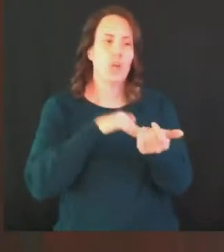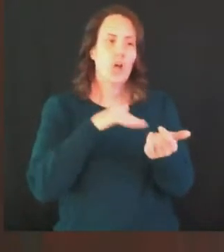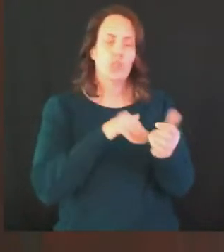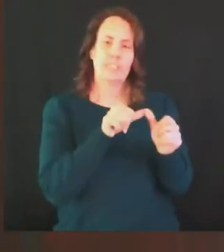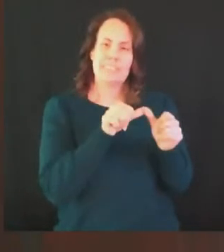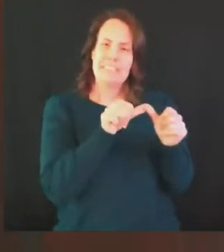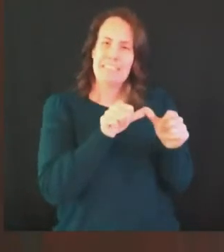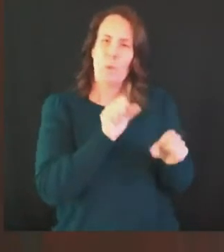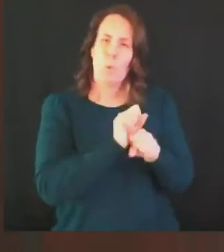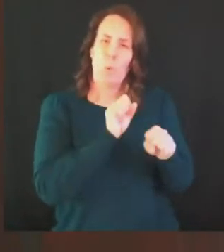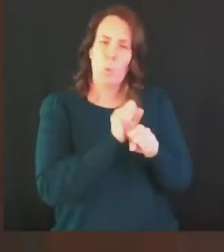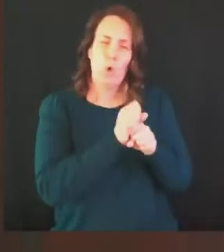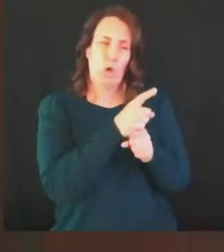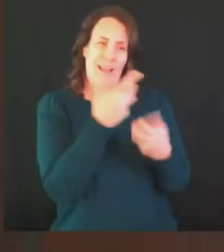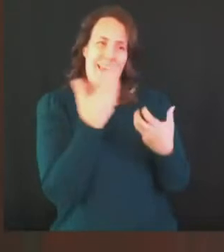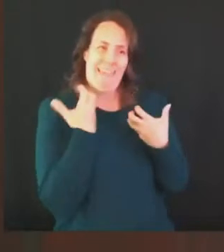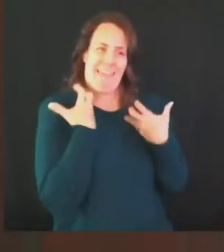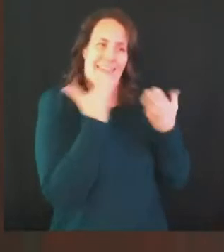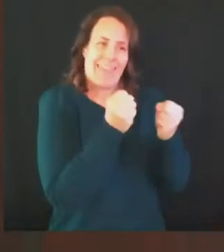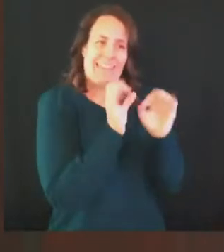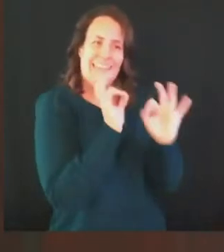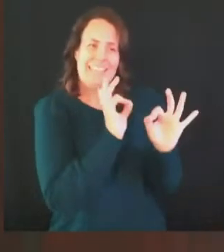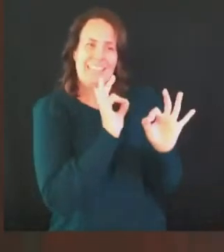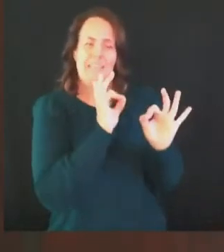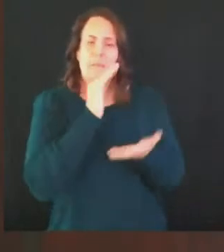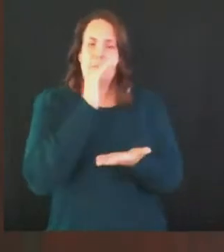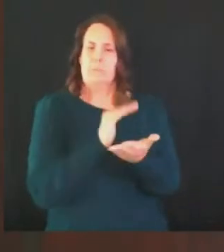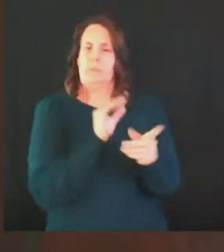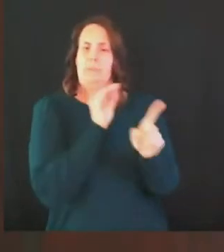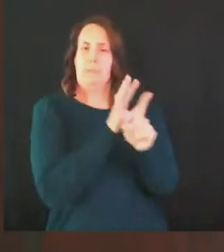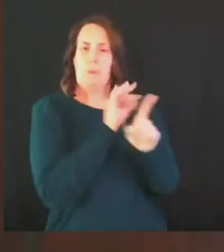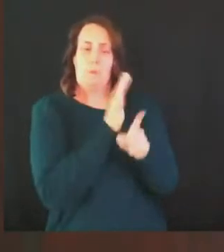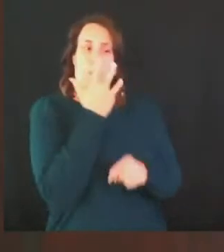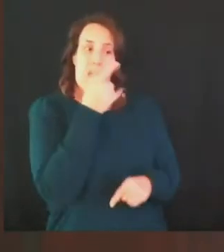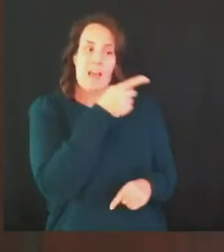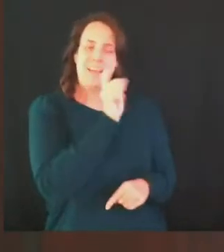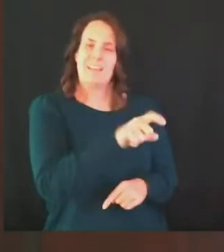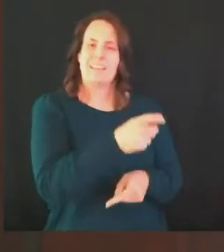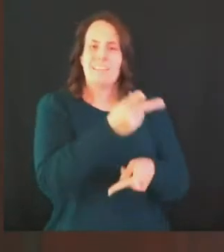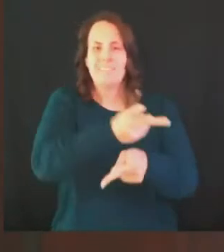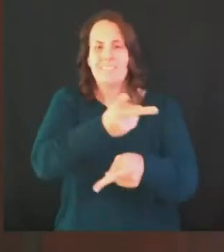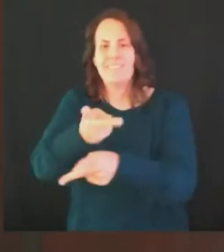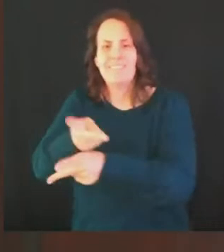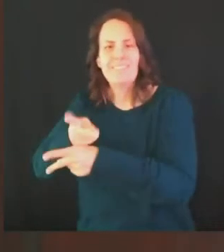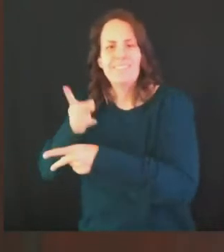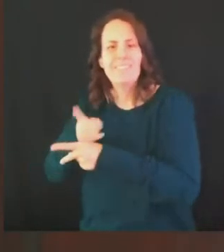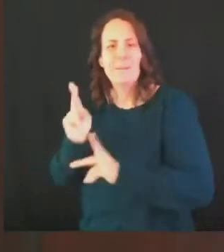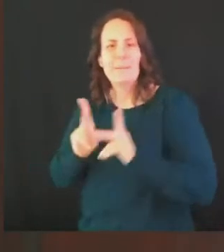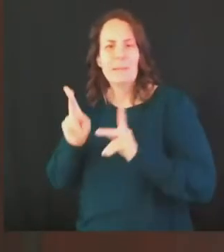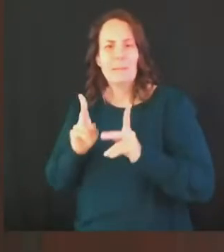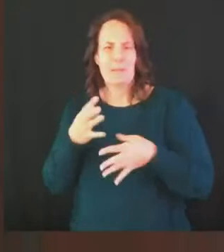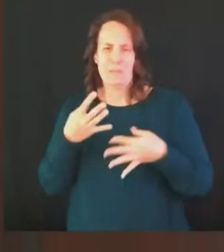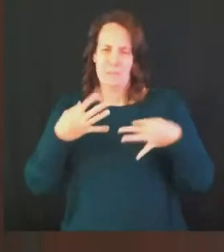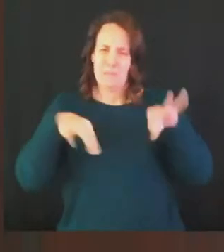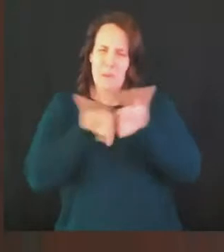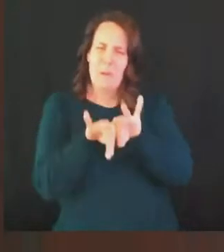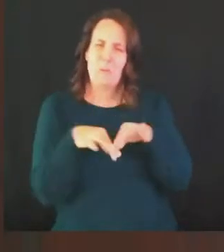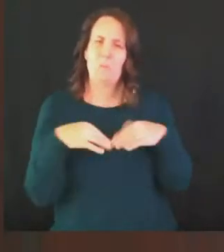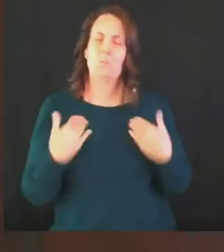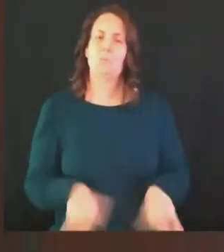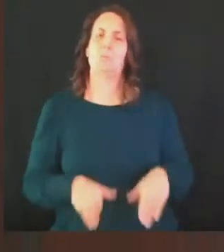work and serve our communities. Early on in the pandemic, we often use the phrase flattening the curve